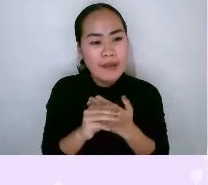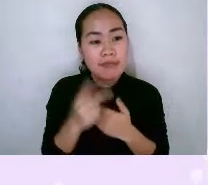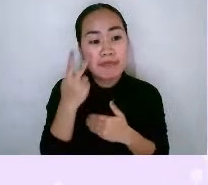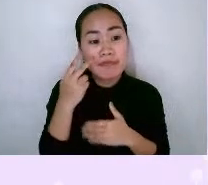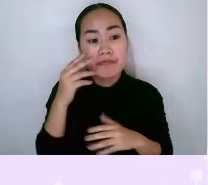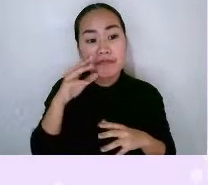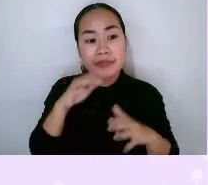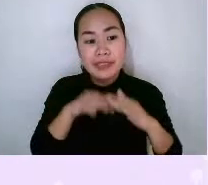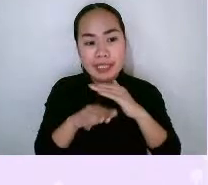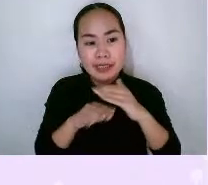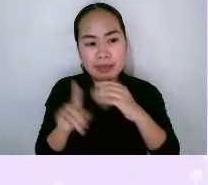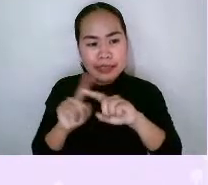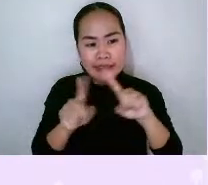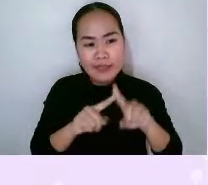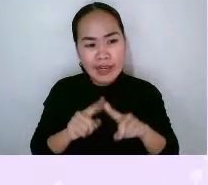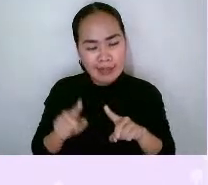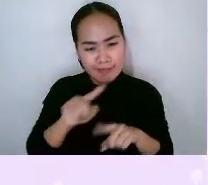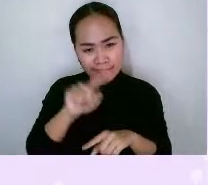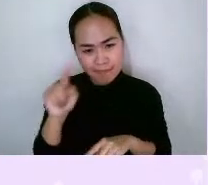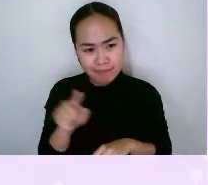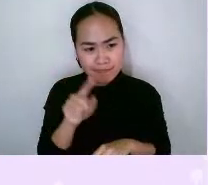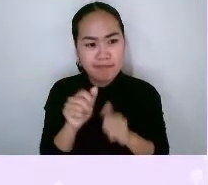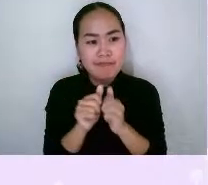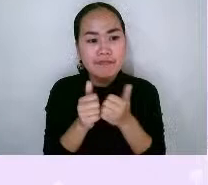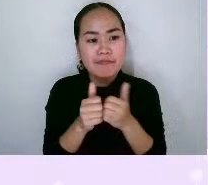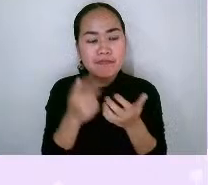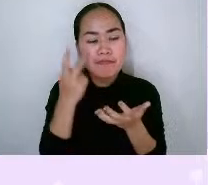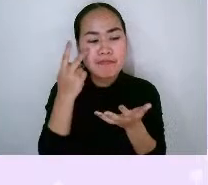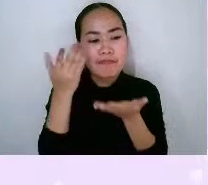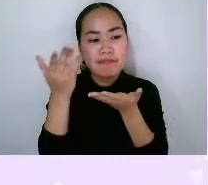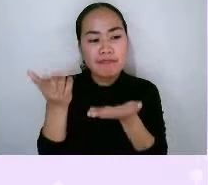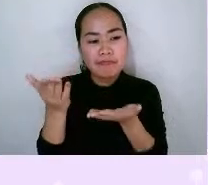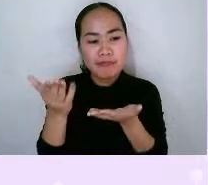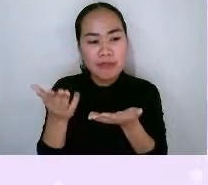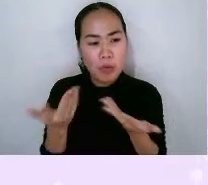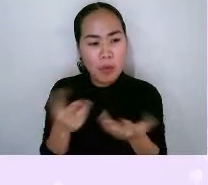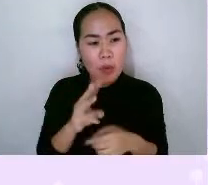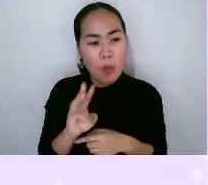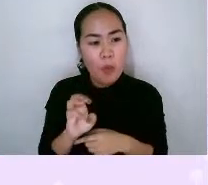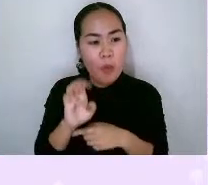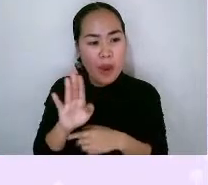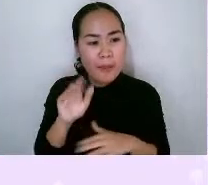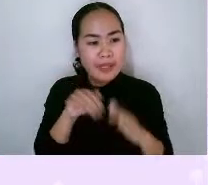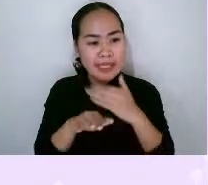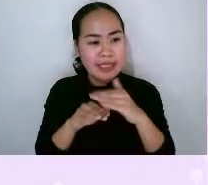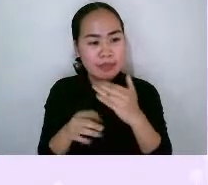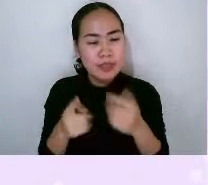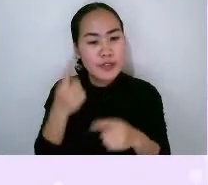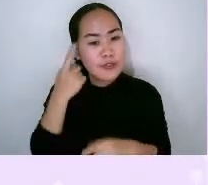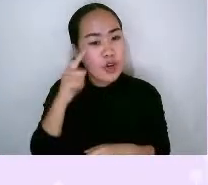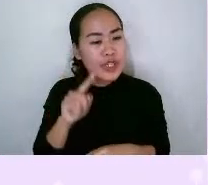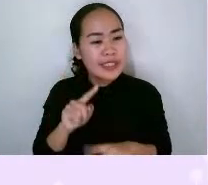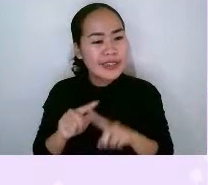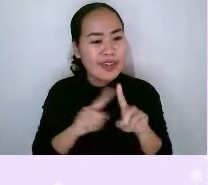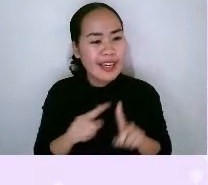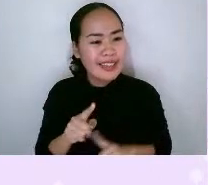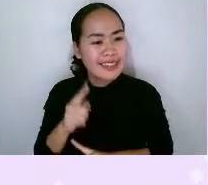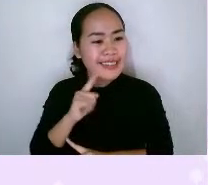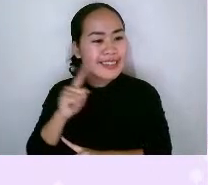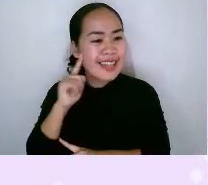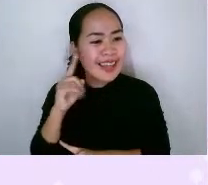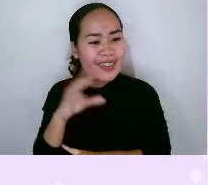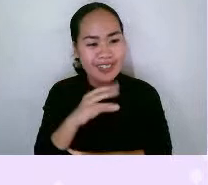through the enhancement of 7 courses to incorporate web accessibility tools for learners with visual and hearing